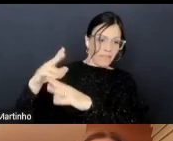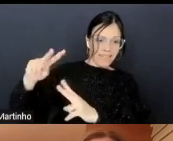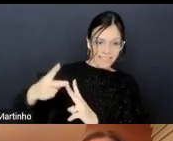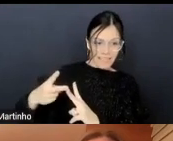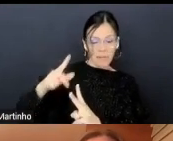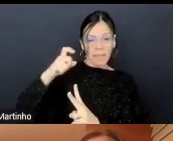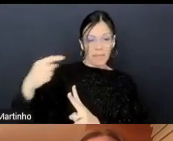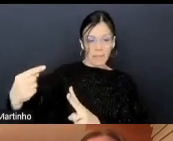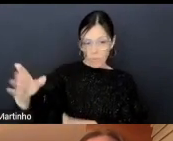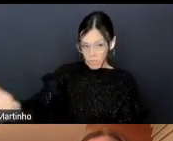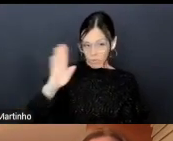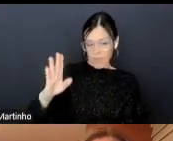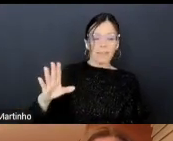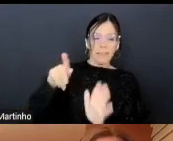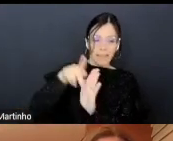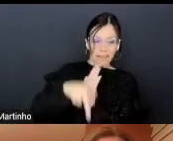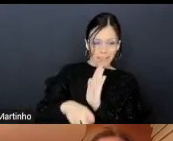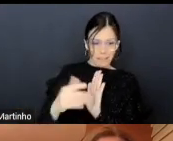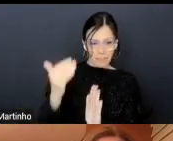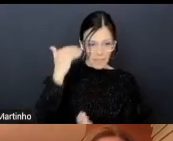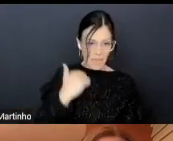a direct and deadly shot to his head